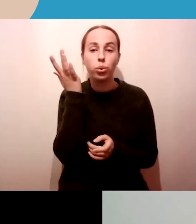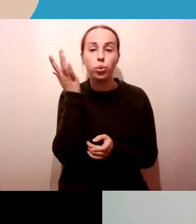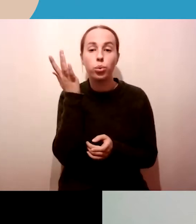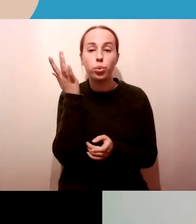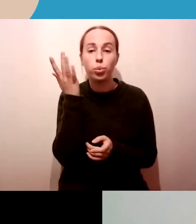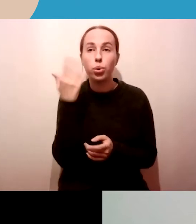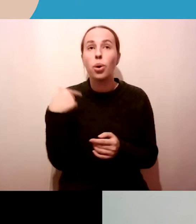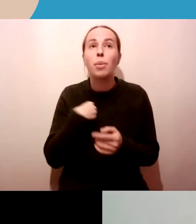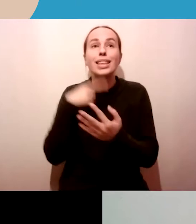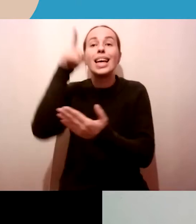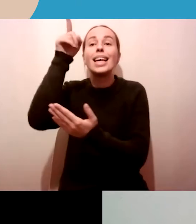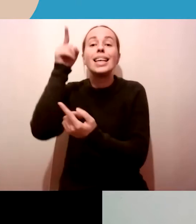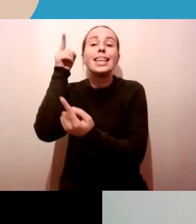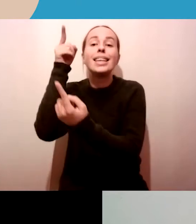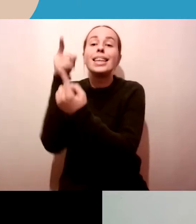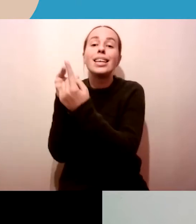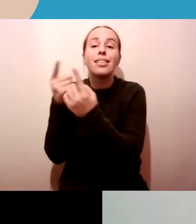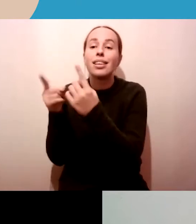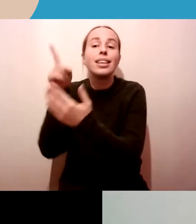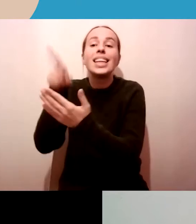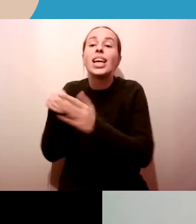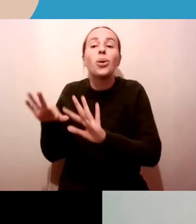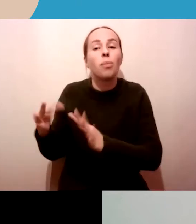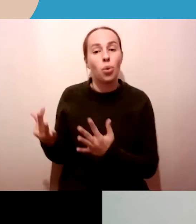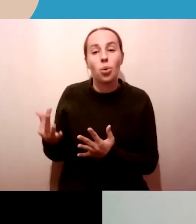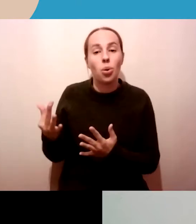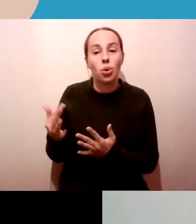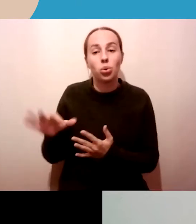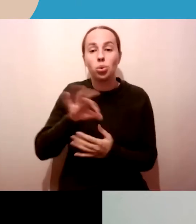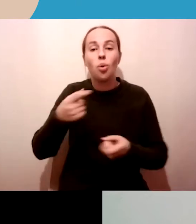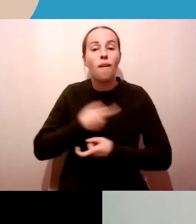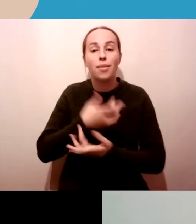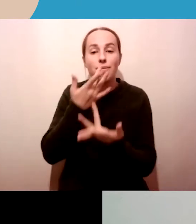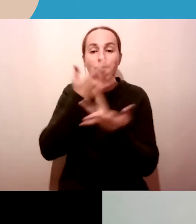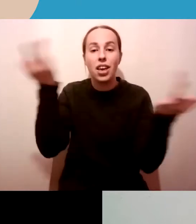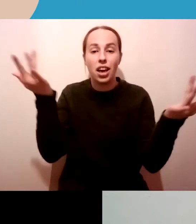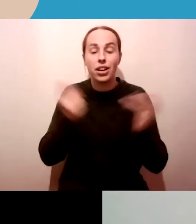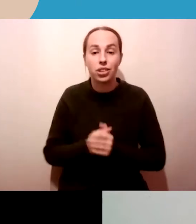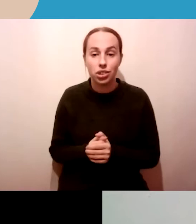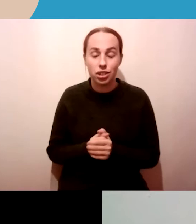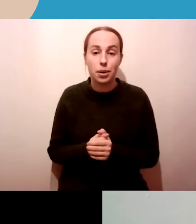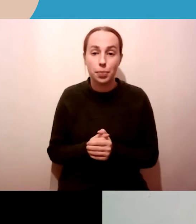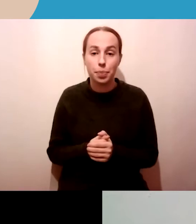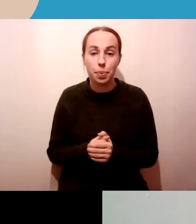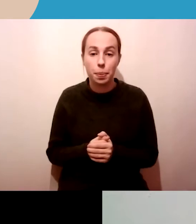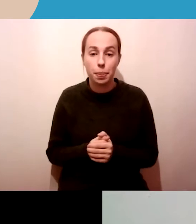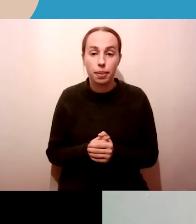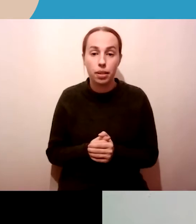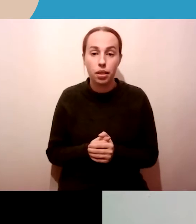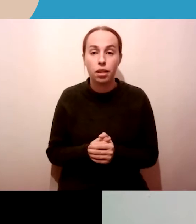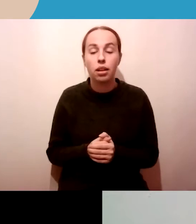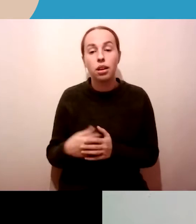my opinion, the question is, what are our expectations from dissemination